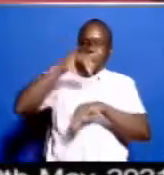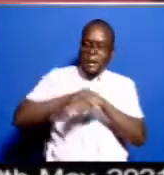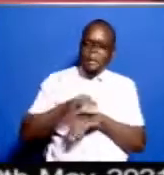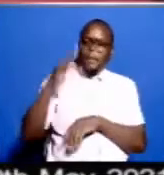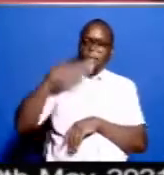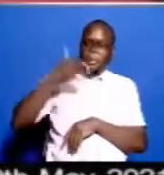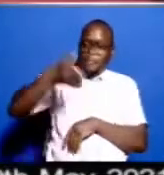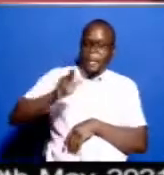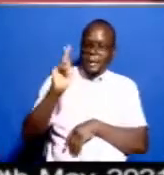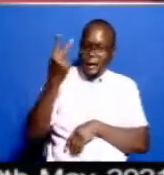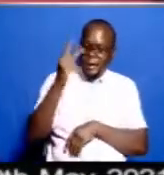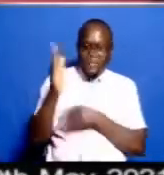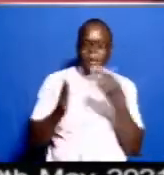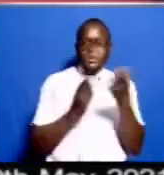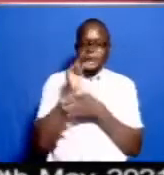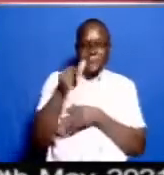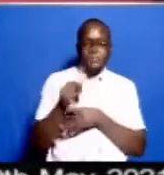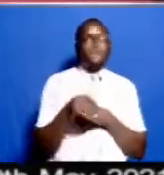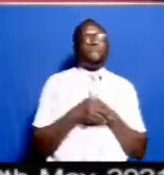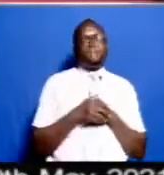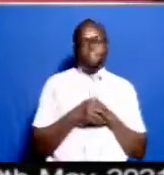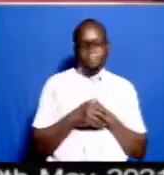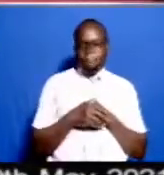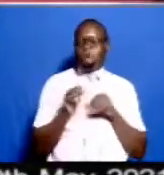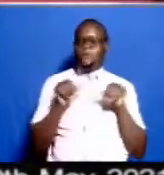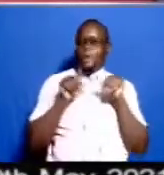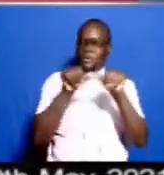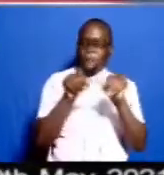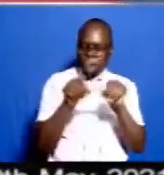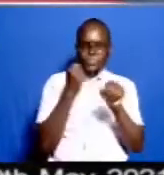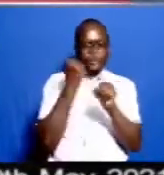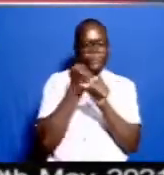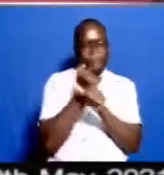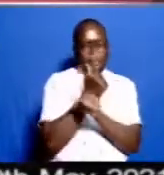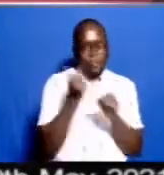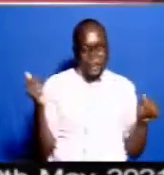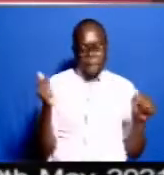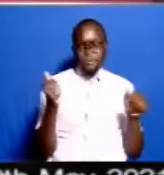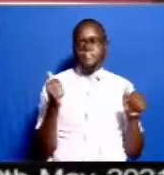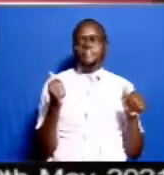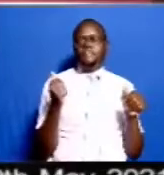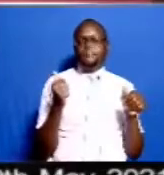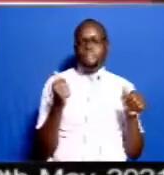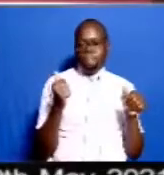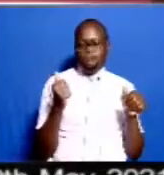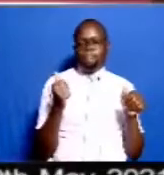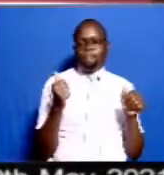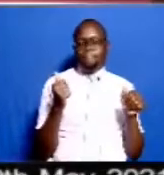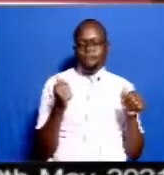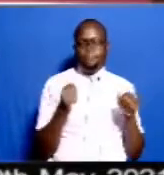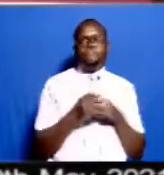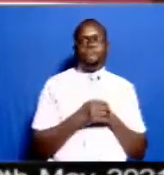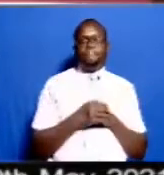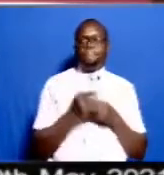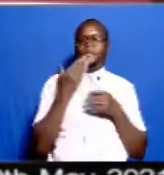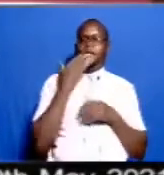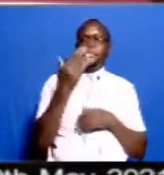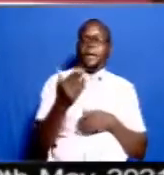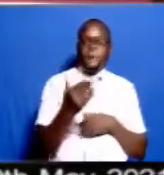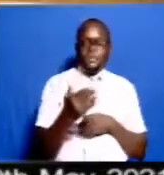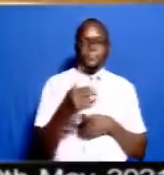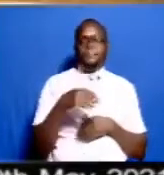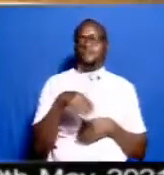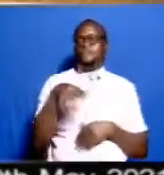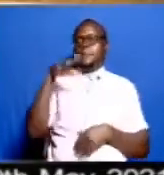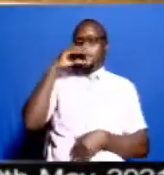have in this country to ensure that this airline can stand up and excel and live beyond us and be our legacy as leaders. Thank you, Madam